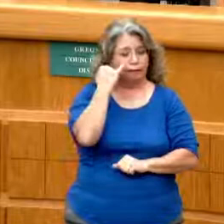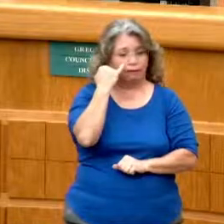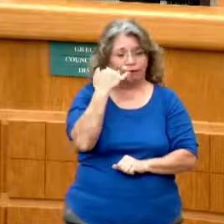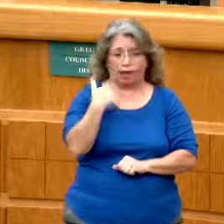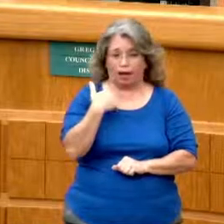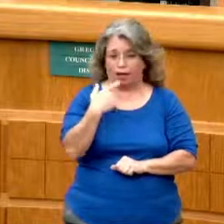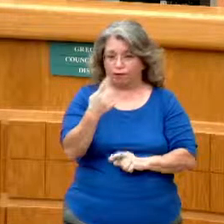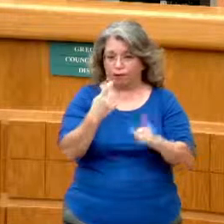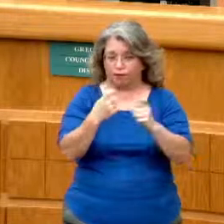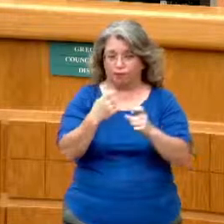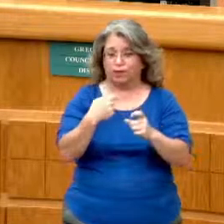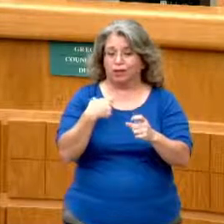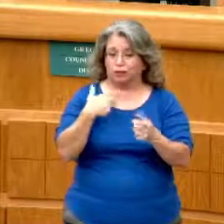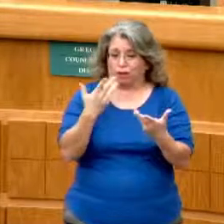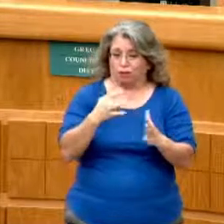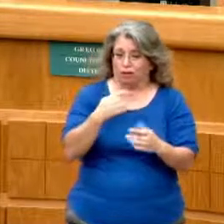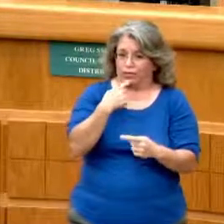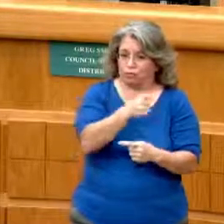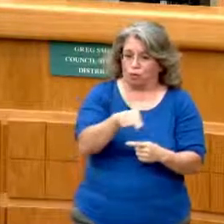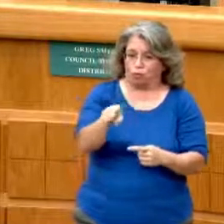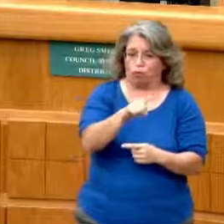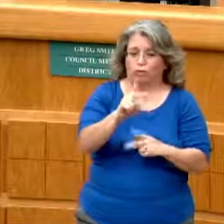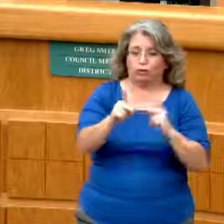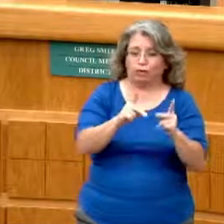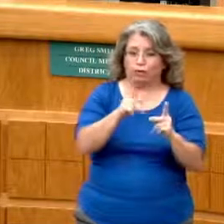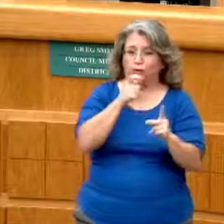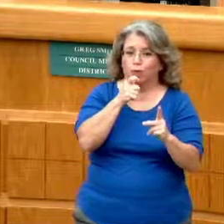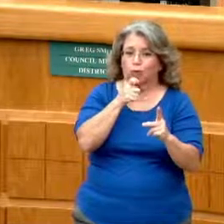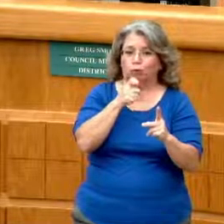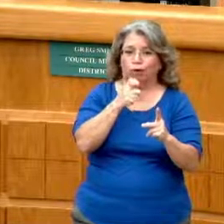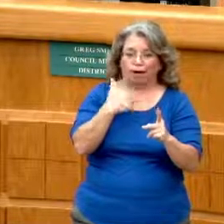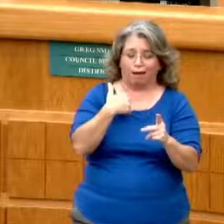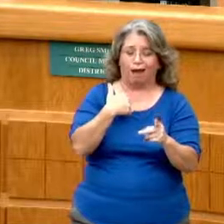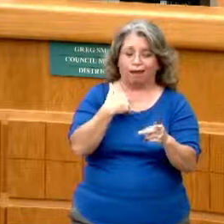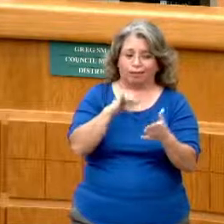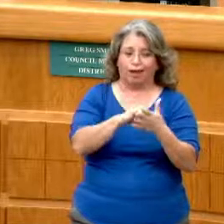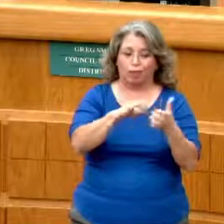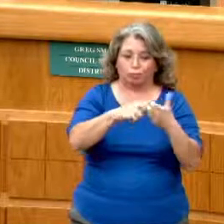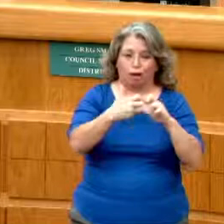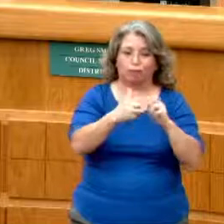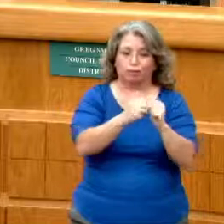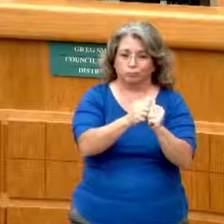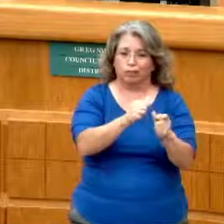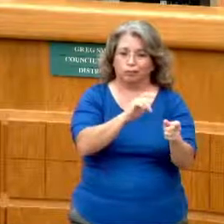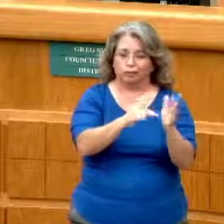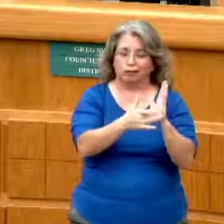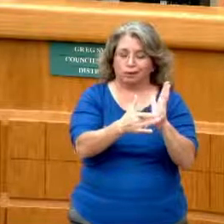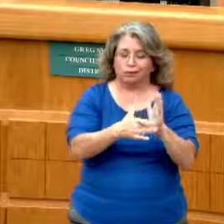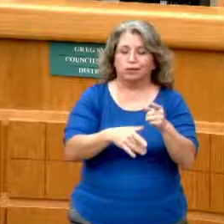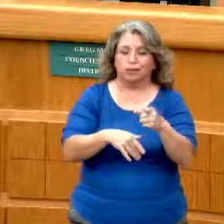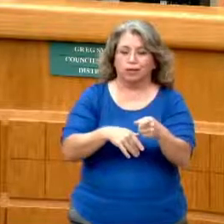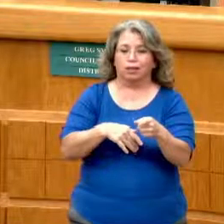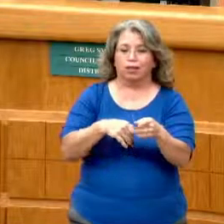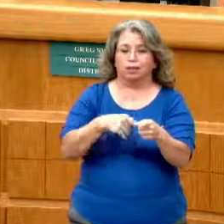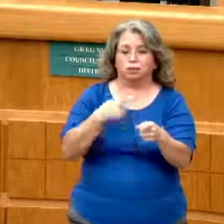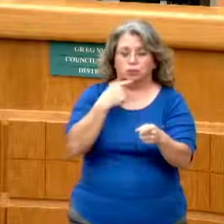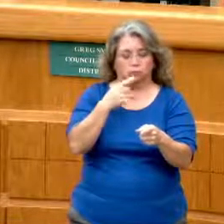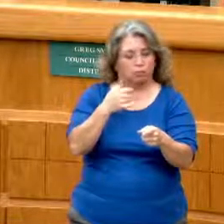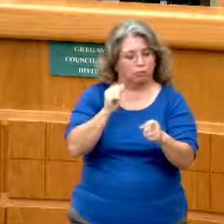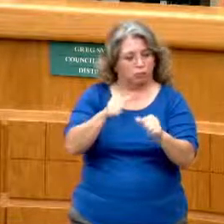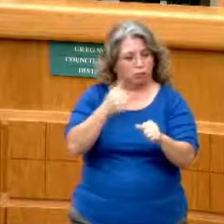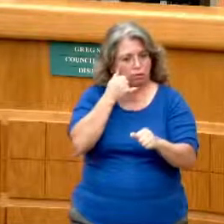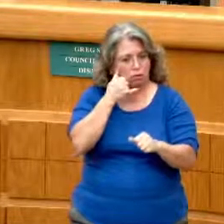those persons too that have gone through this software issue that call our health district, our same coronavirus